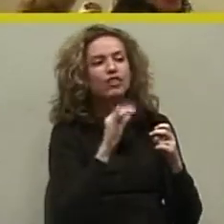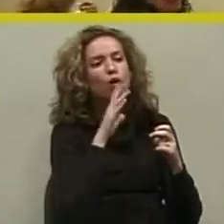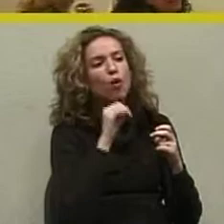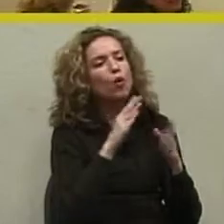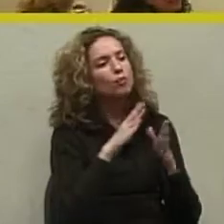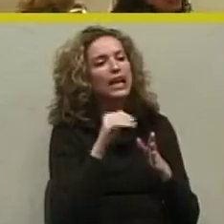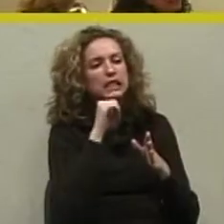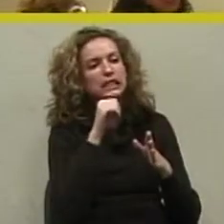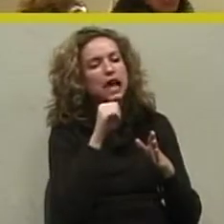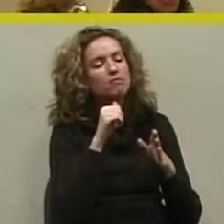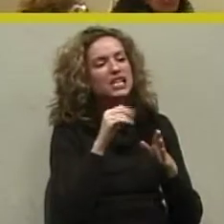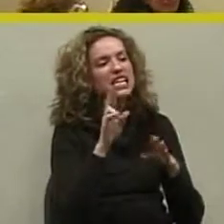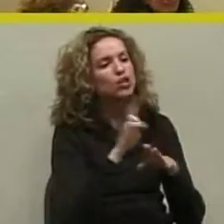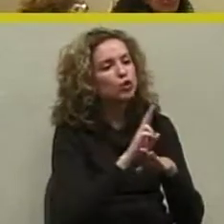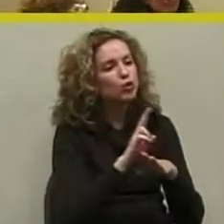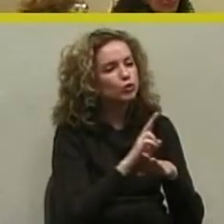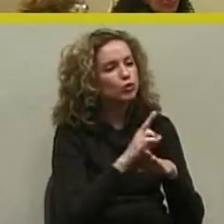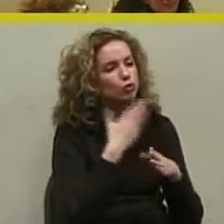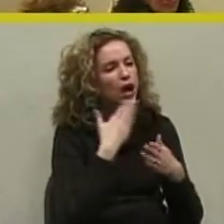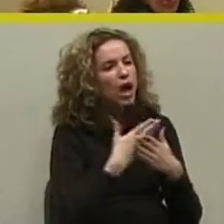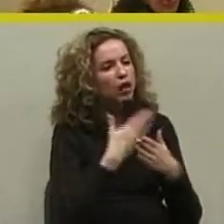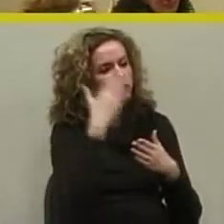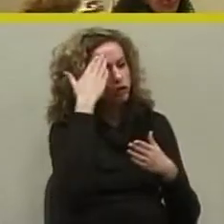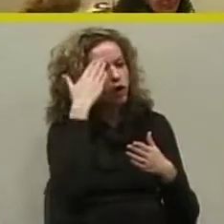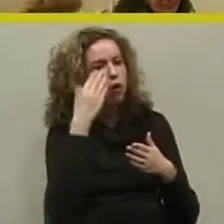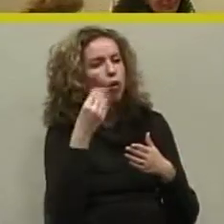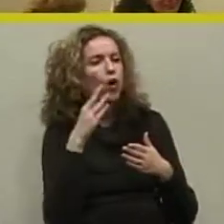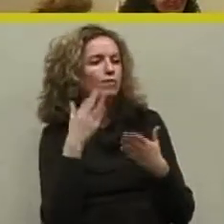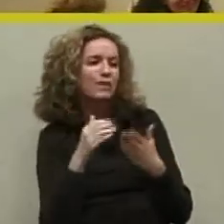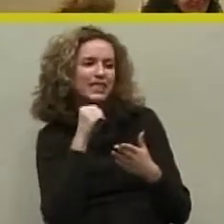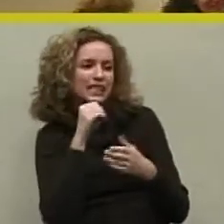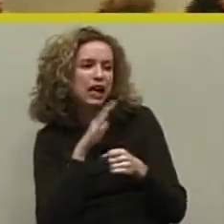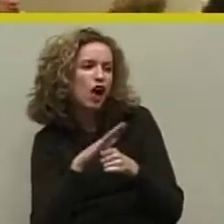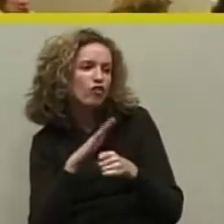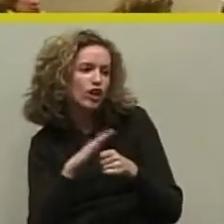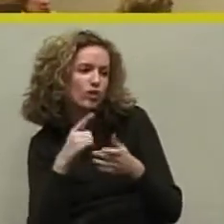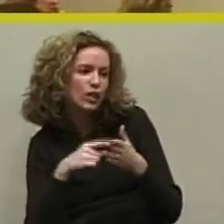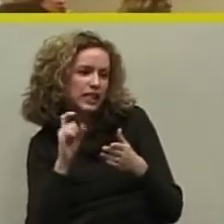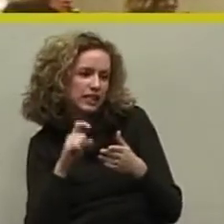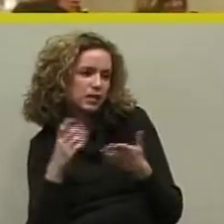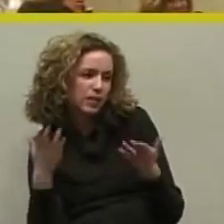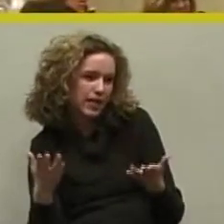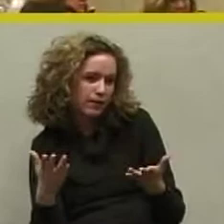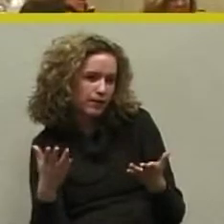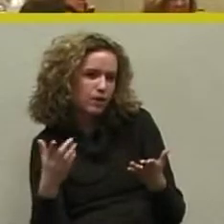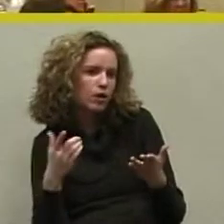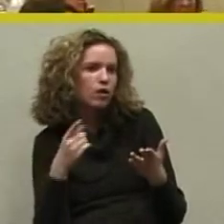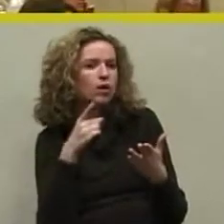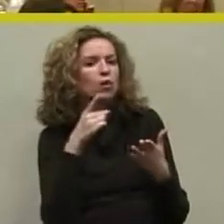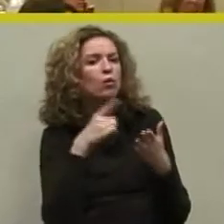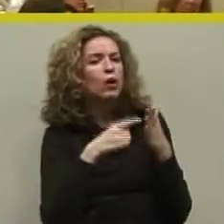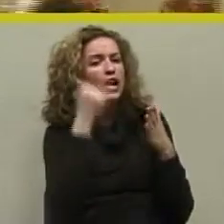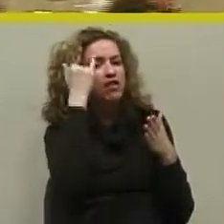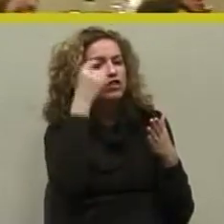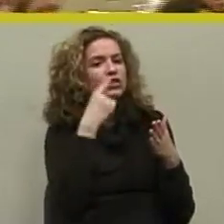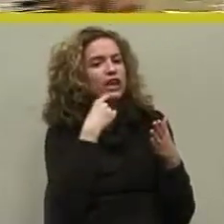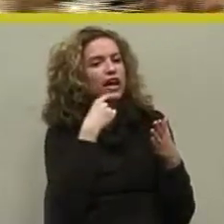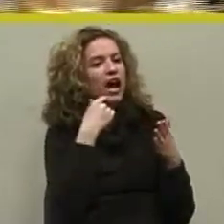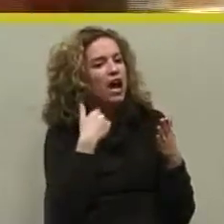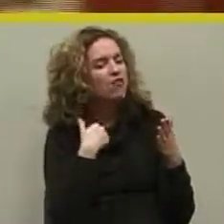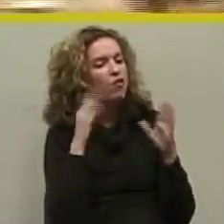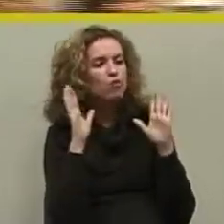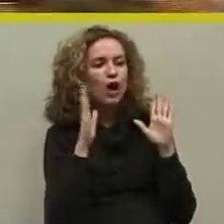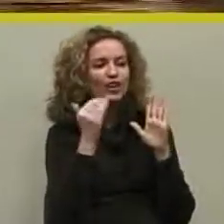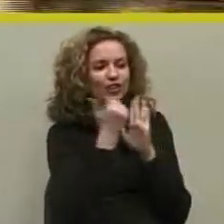really implementing it, and part of it might be that this doesn't really cover us the way we need to as 5 of us. How about if you say, I got this great checklist to